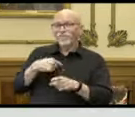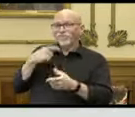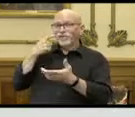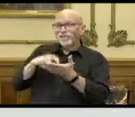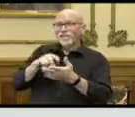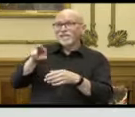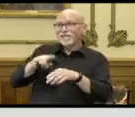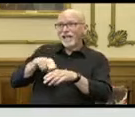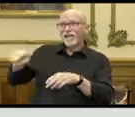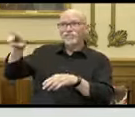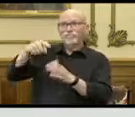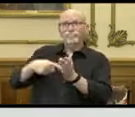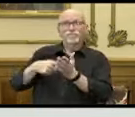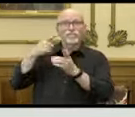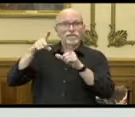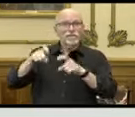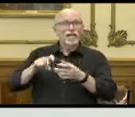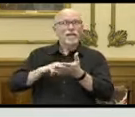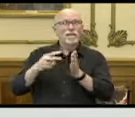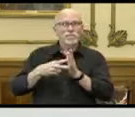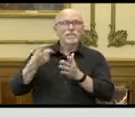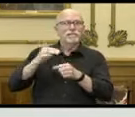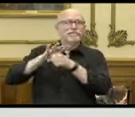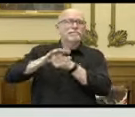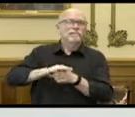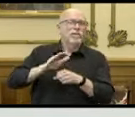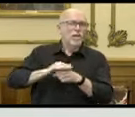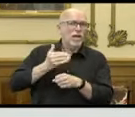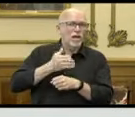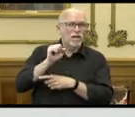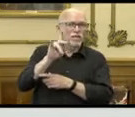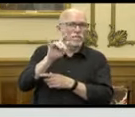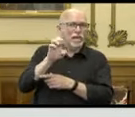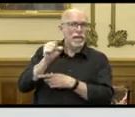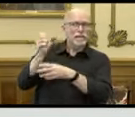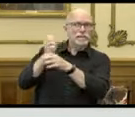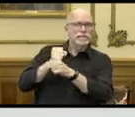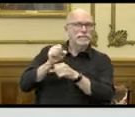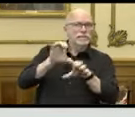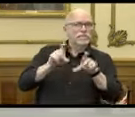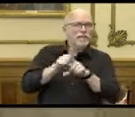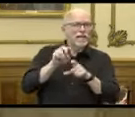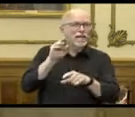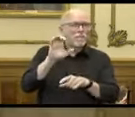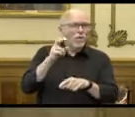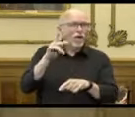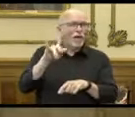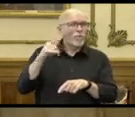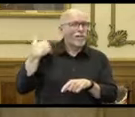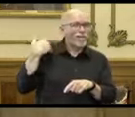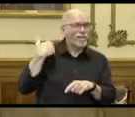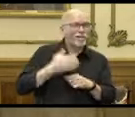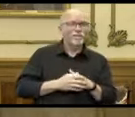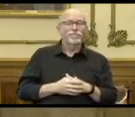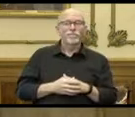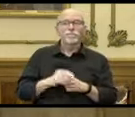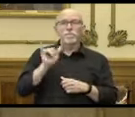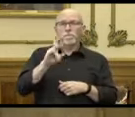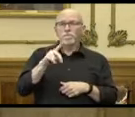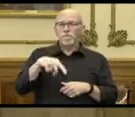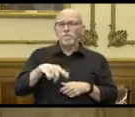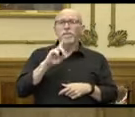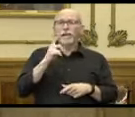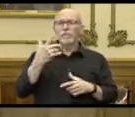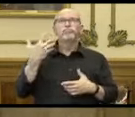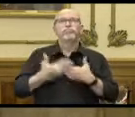that national demand for testing has created a strain on the supply chain, similar to what we saw back in March and April. Indiana has come a